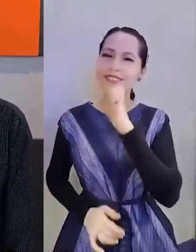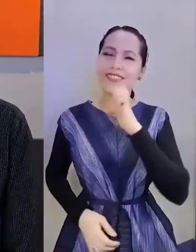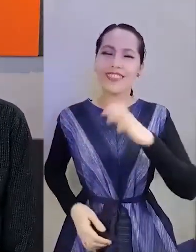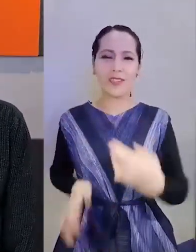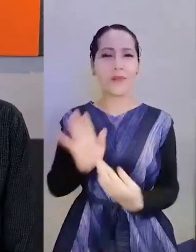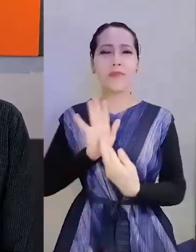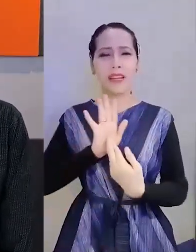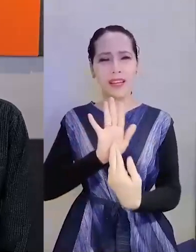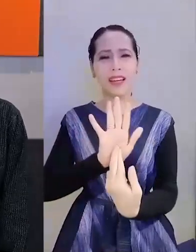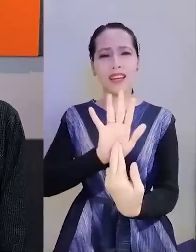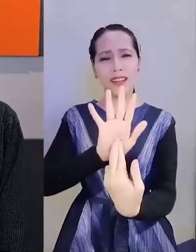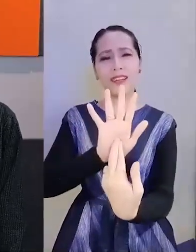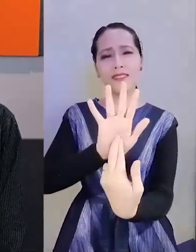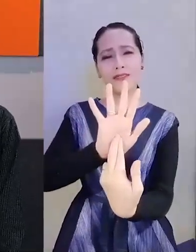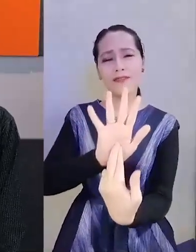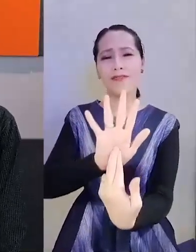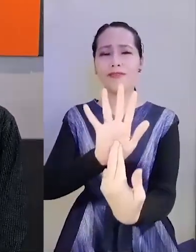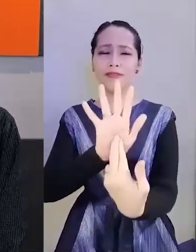be